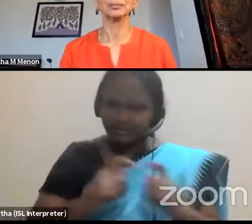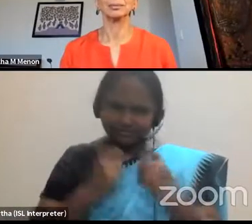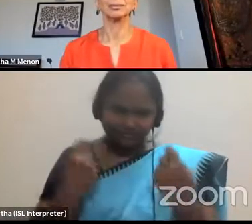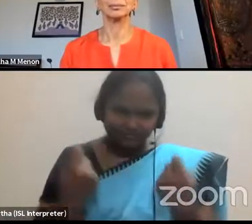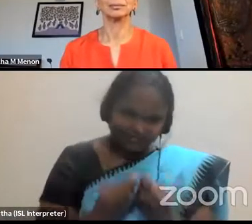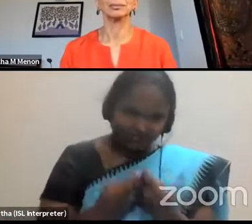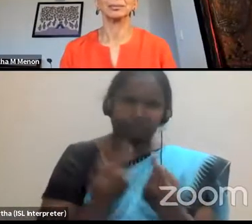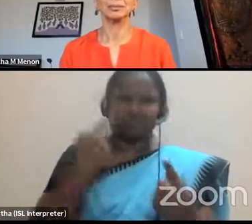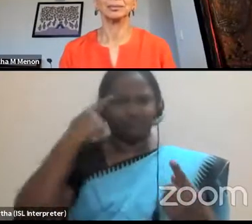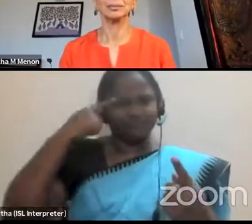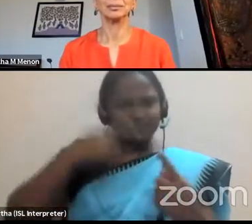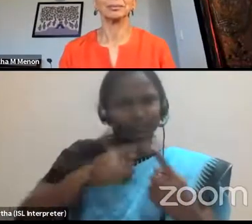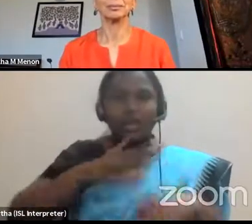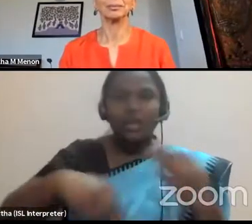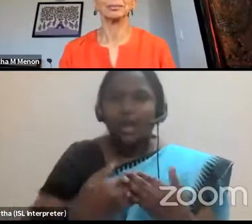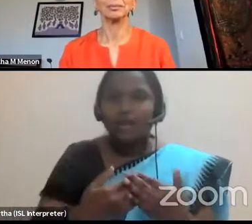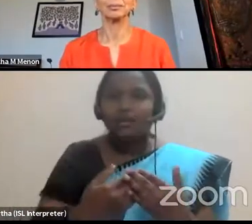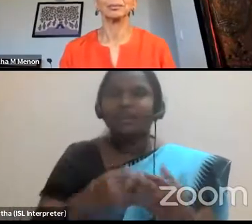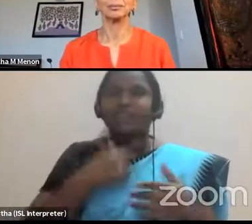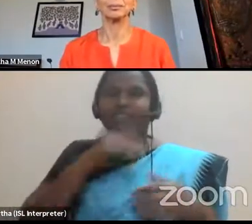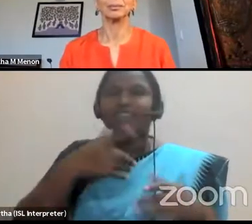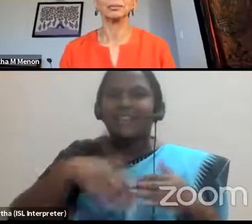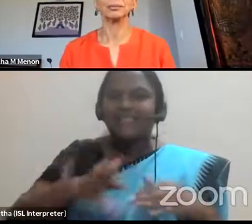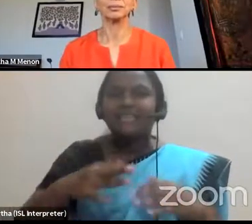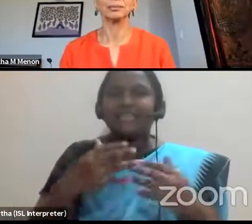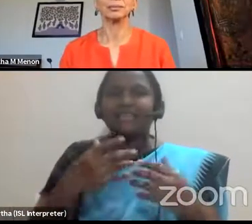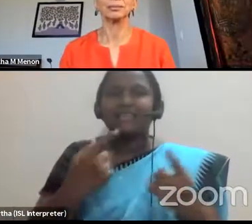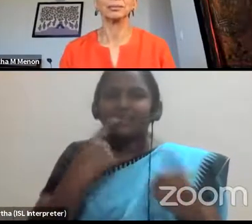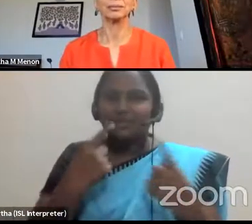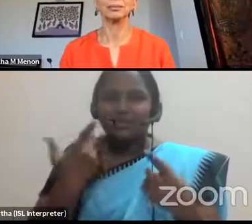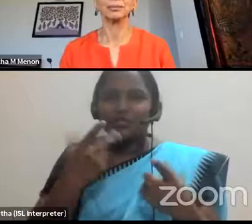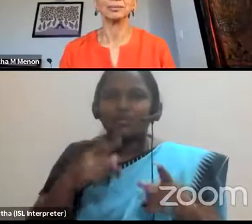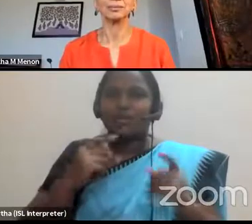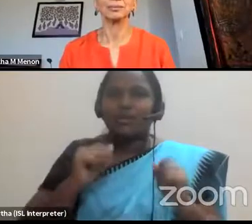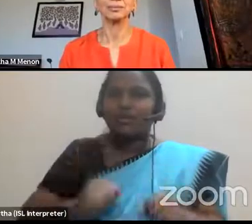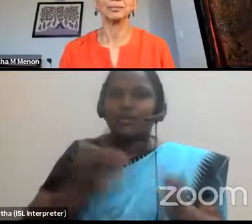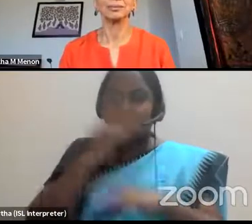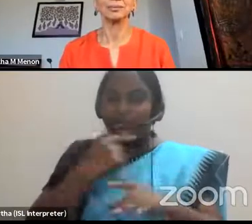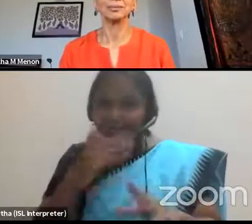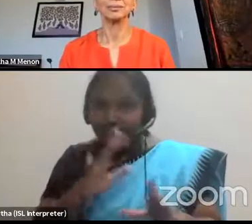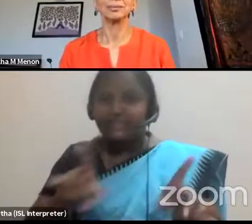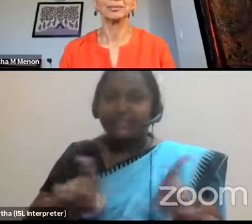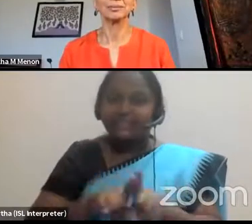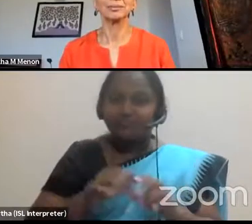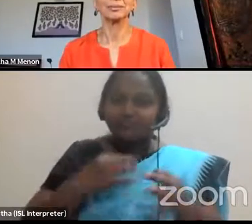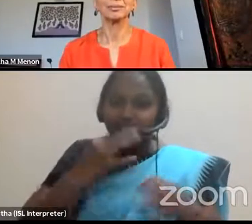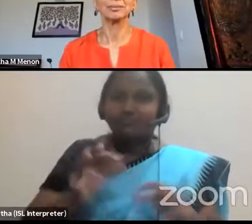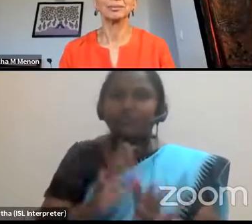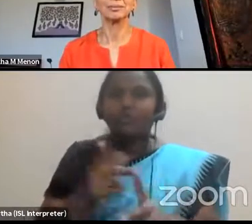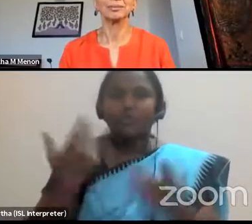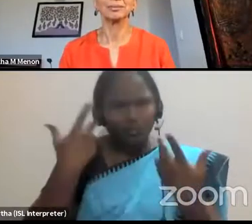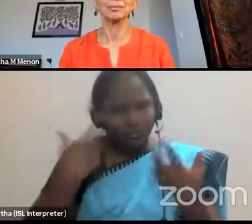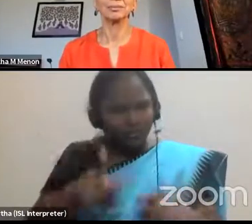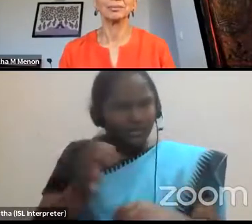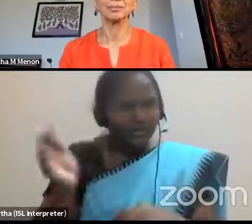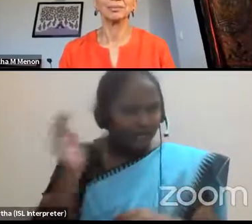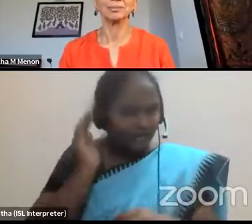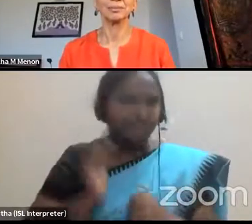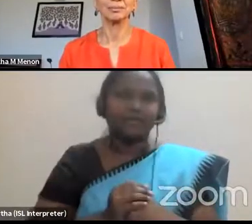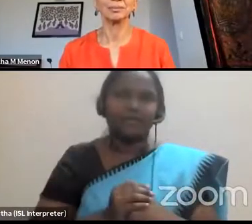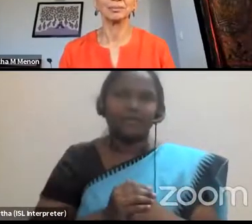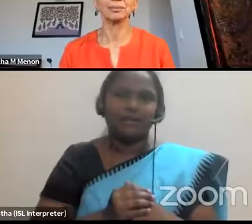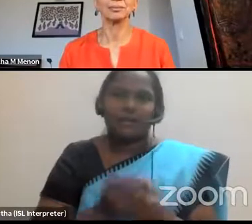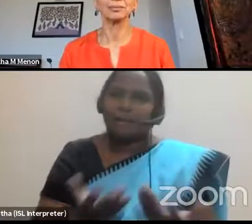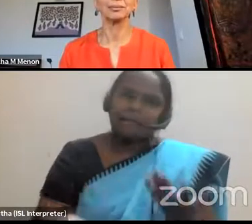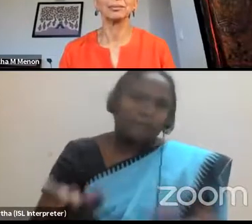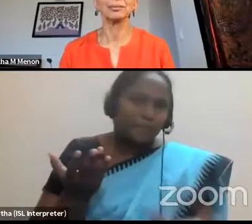very particular about not letting him say anything that he has not already said. So whatever you're hearing may